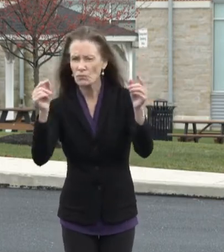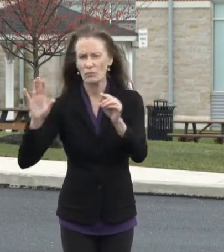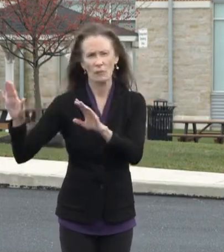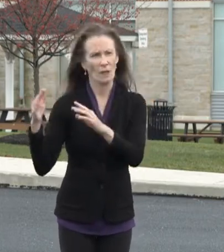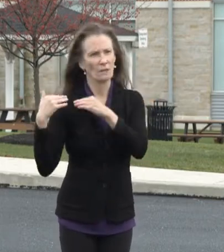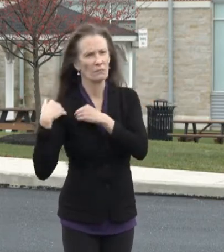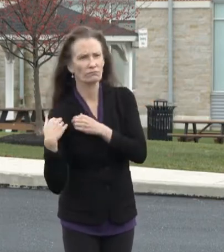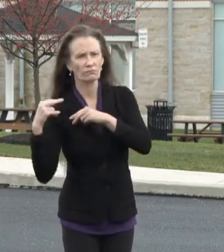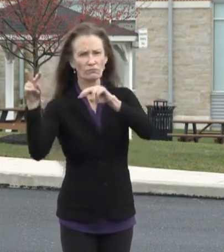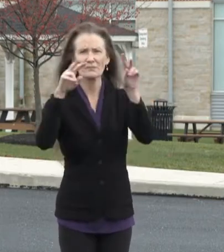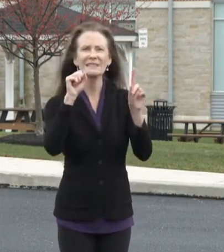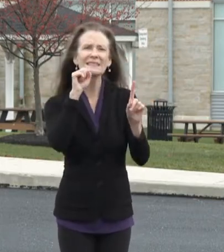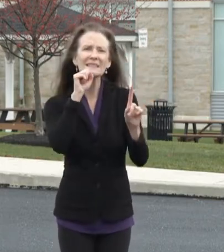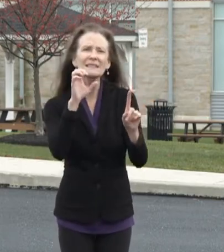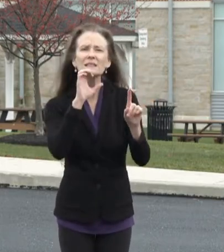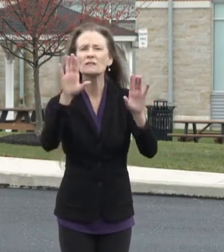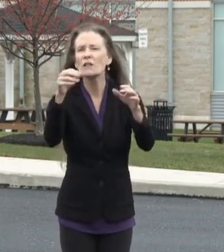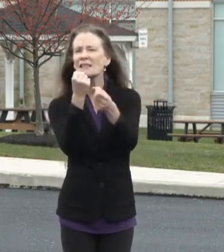protected. Secretary Torres.